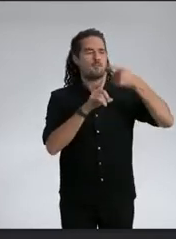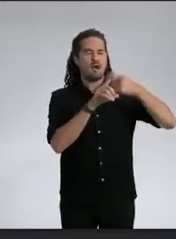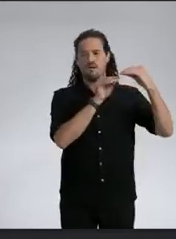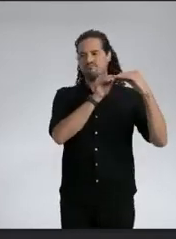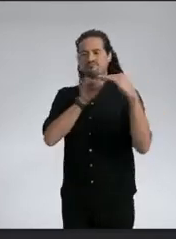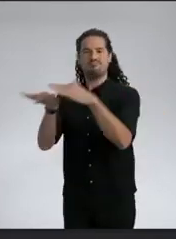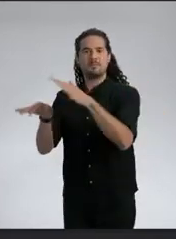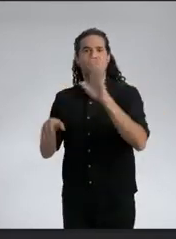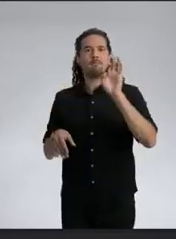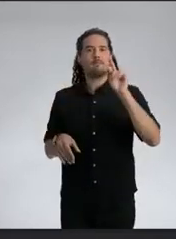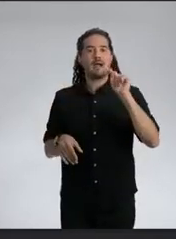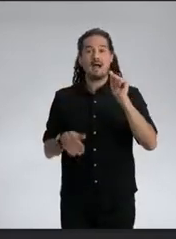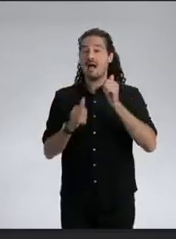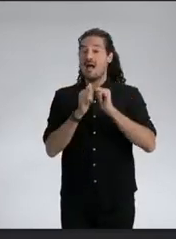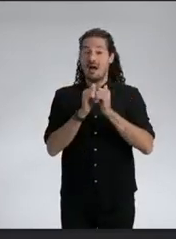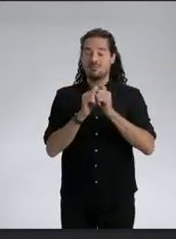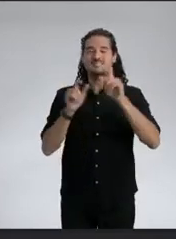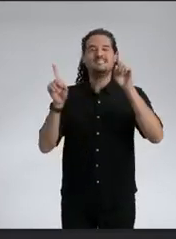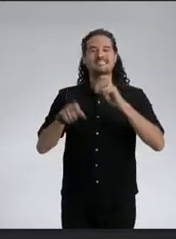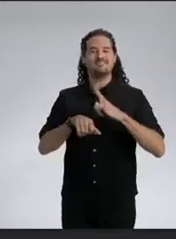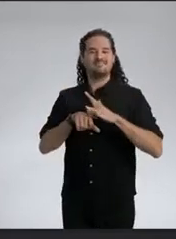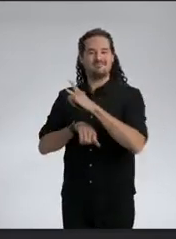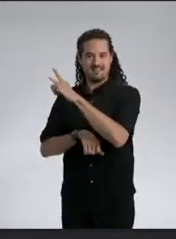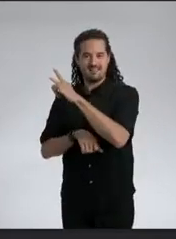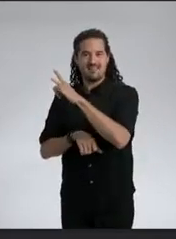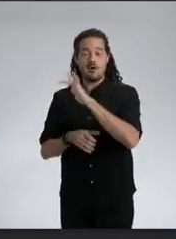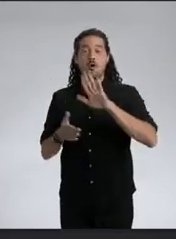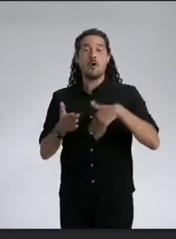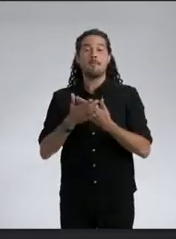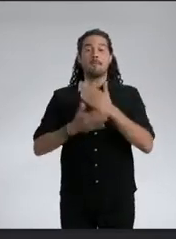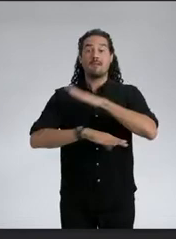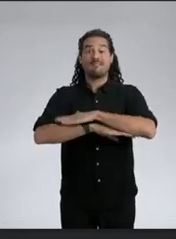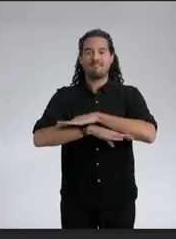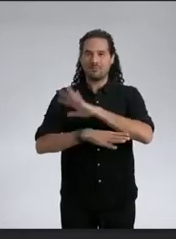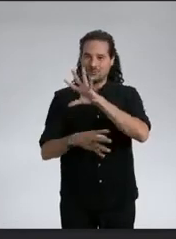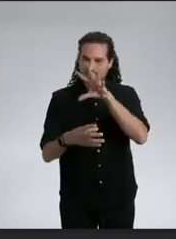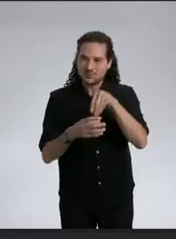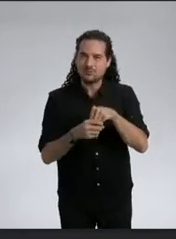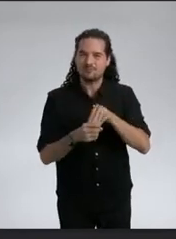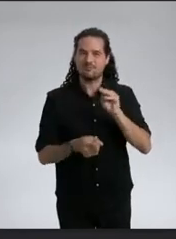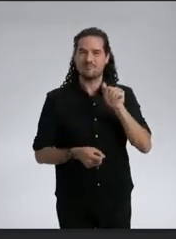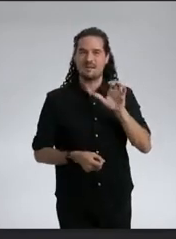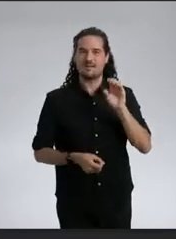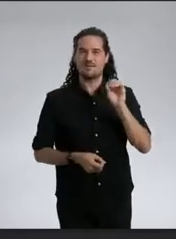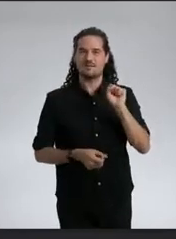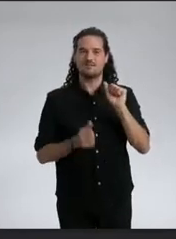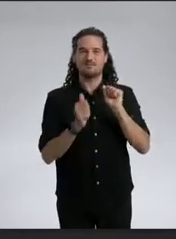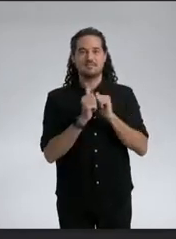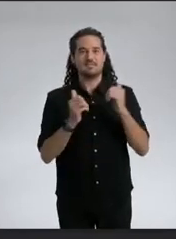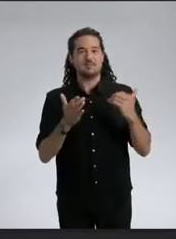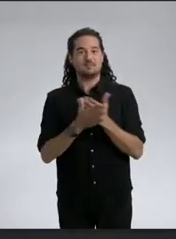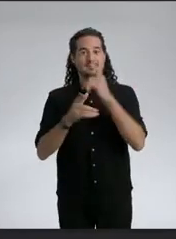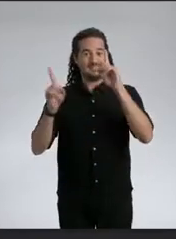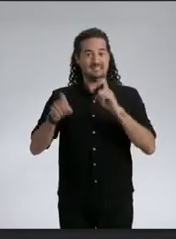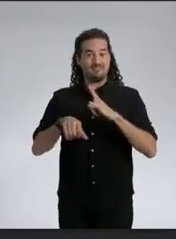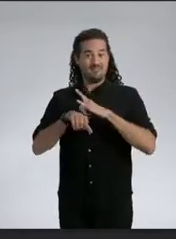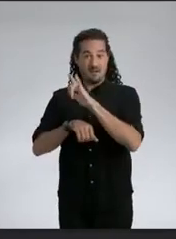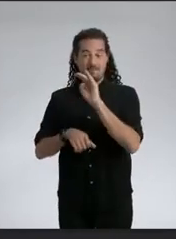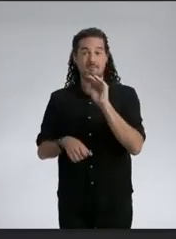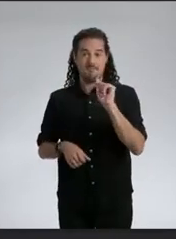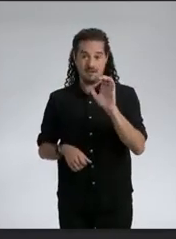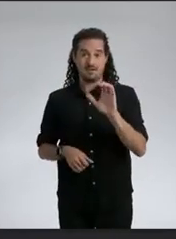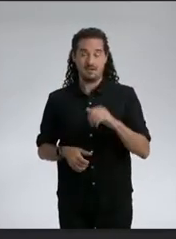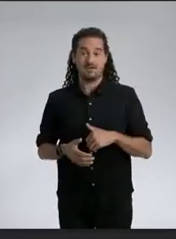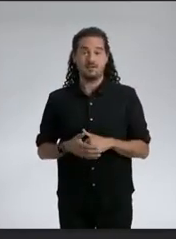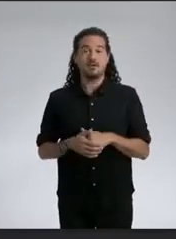Apple platforms, including macOS, with the new TestFlight for Mac. Once you've delivered your latest build, you'll get even